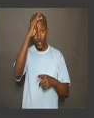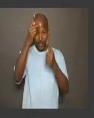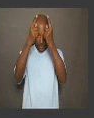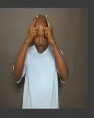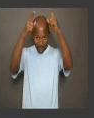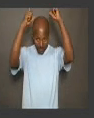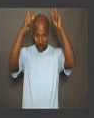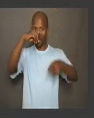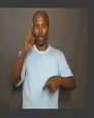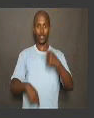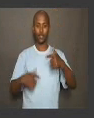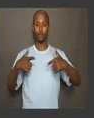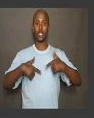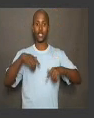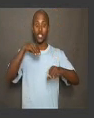breathe underwater.